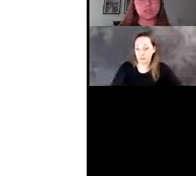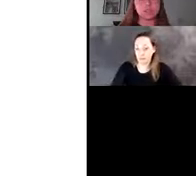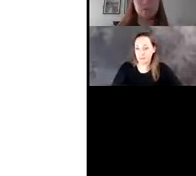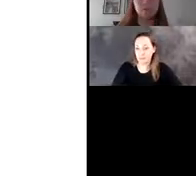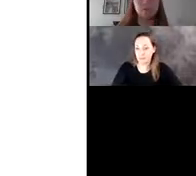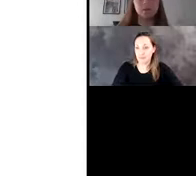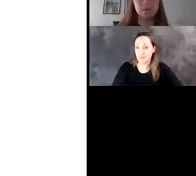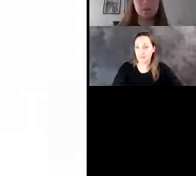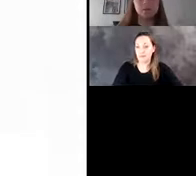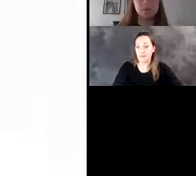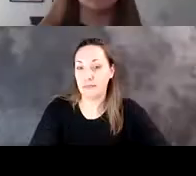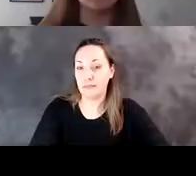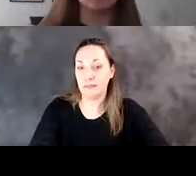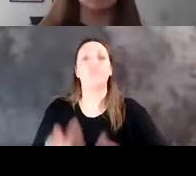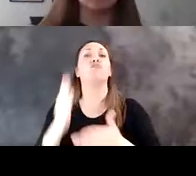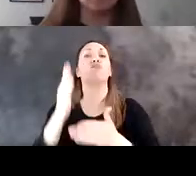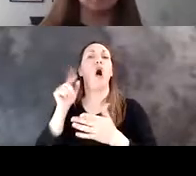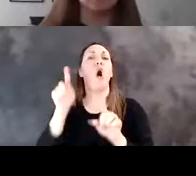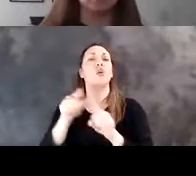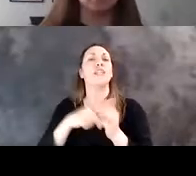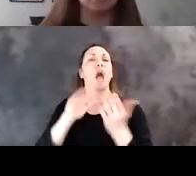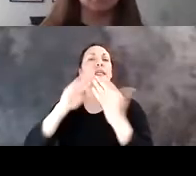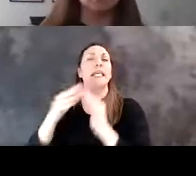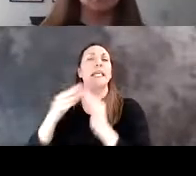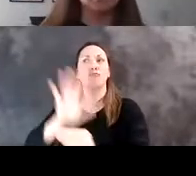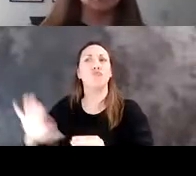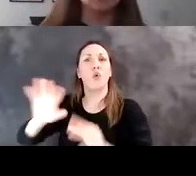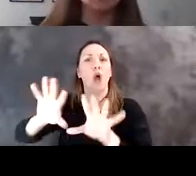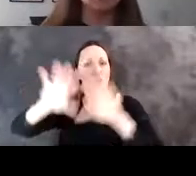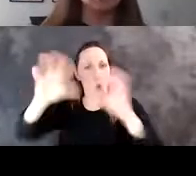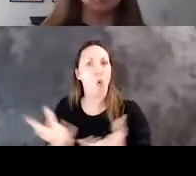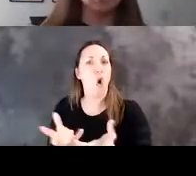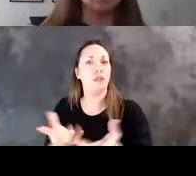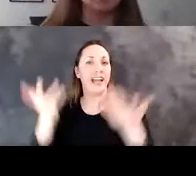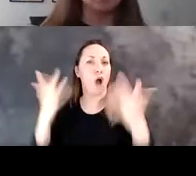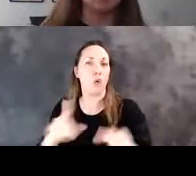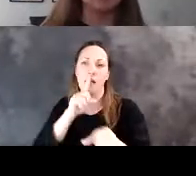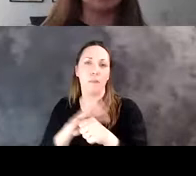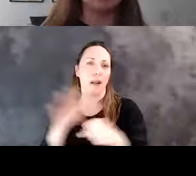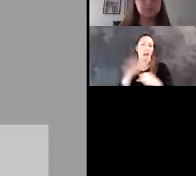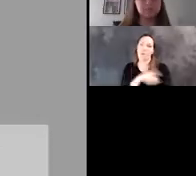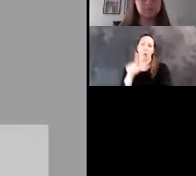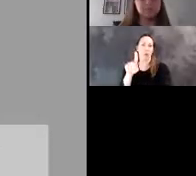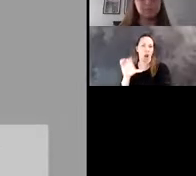of some cities around the world that have already committed to 100% renewable.